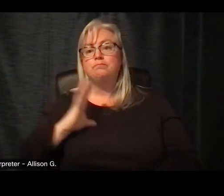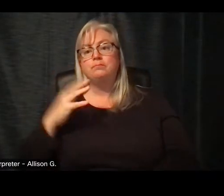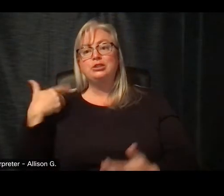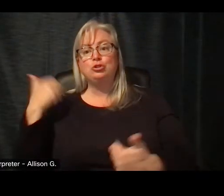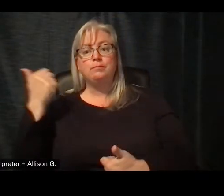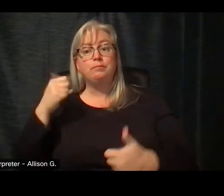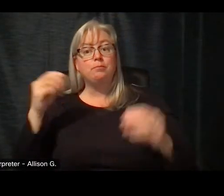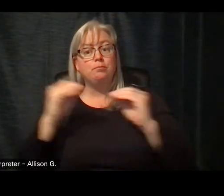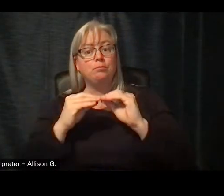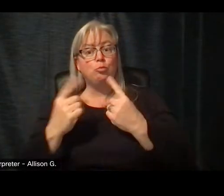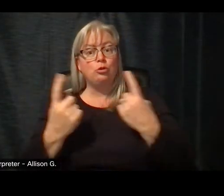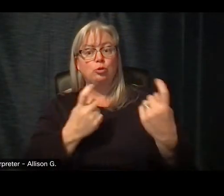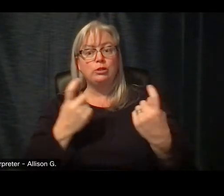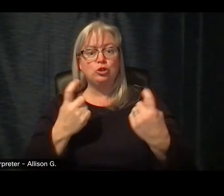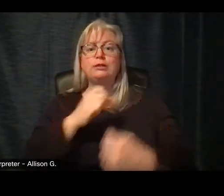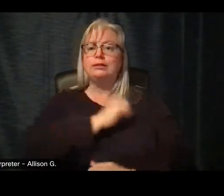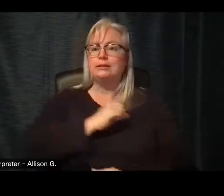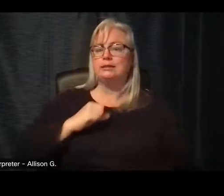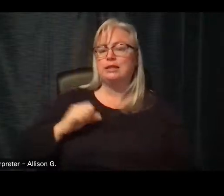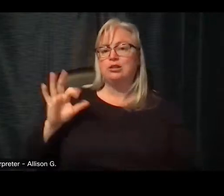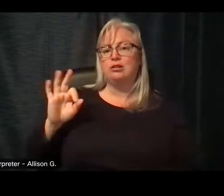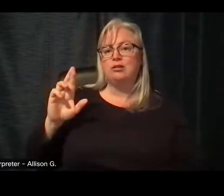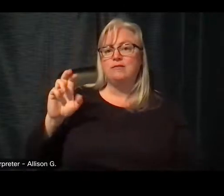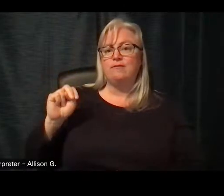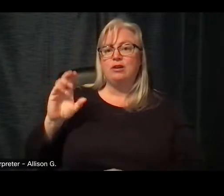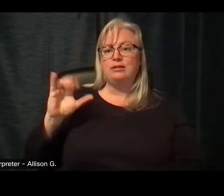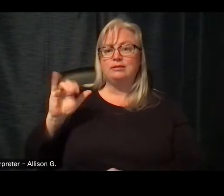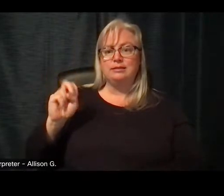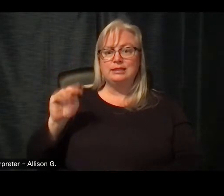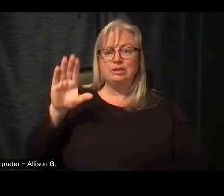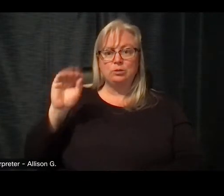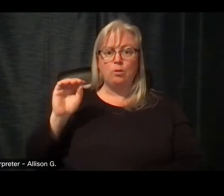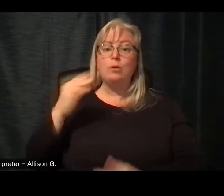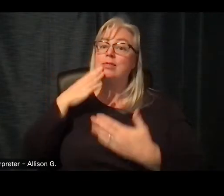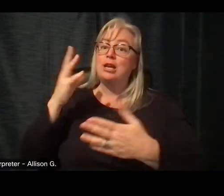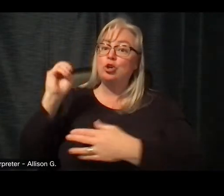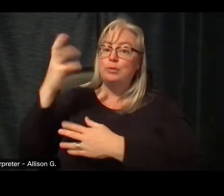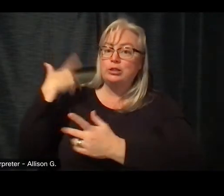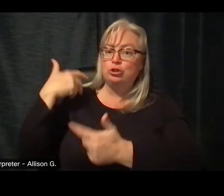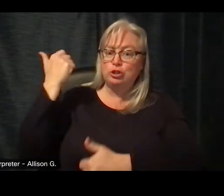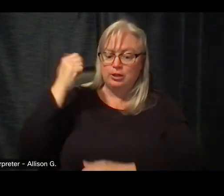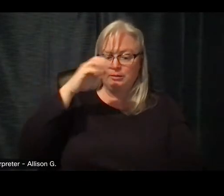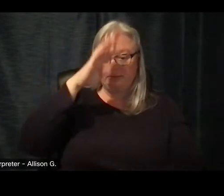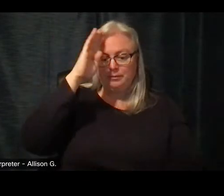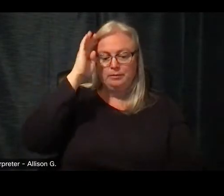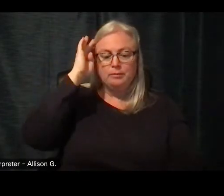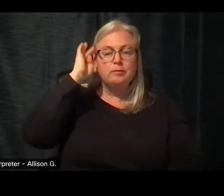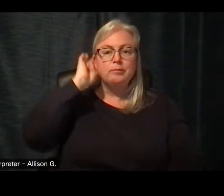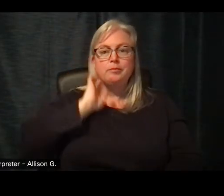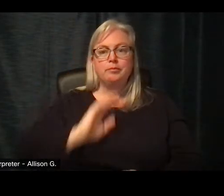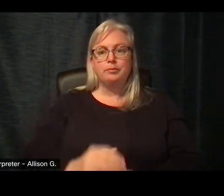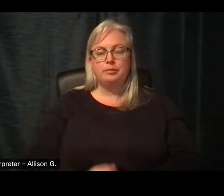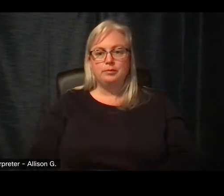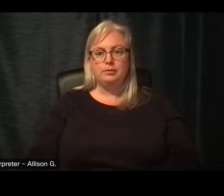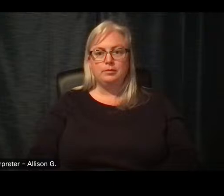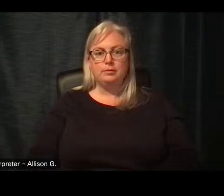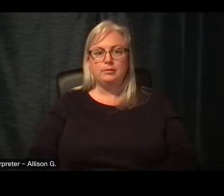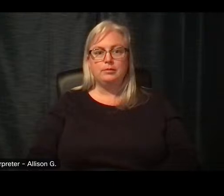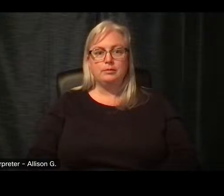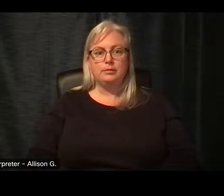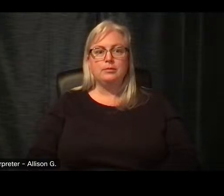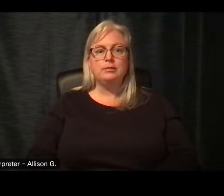questions? Senator Francisco. Thank you, Mr. Chair. So the